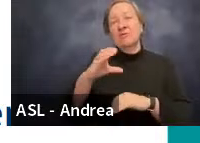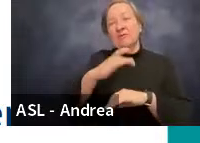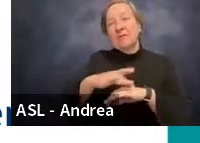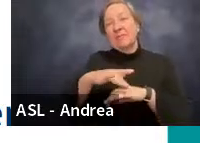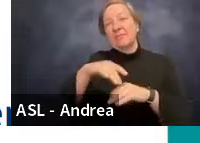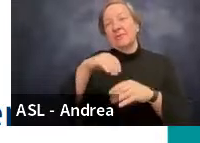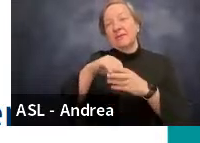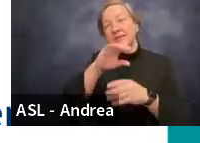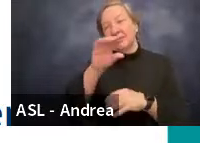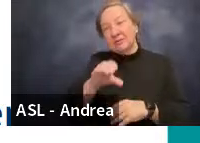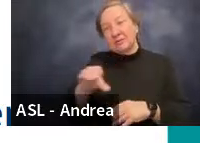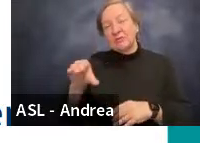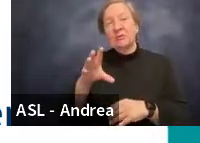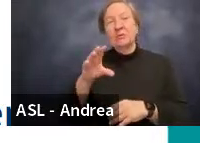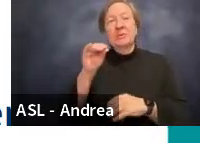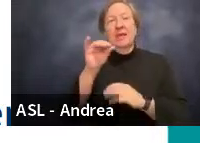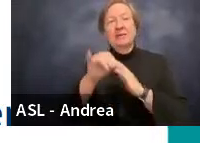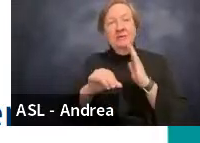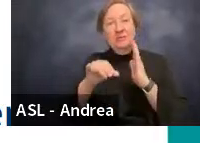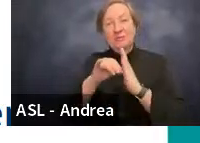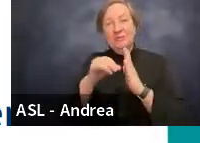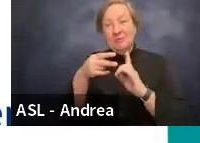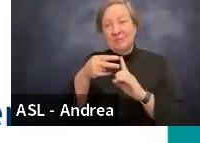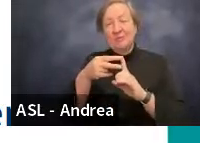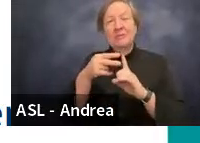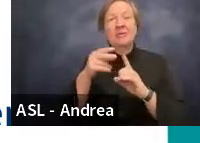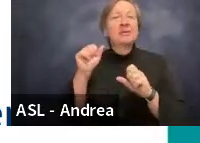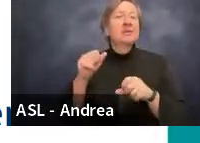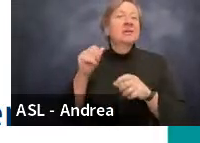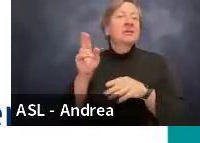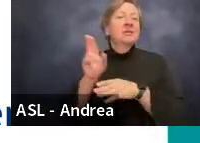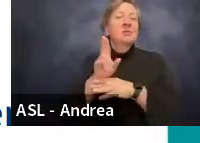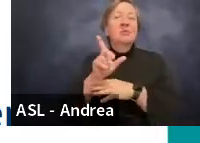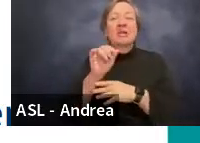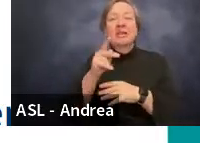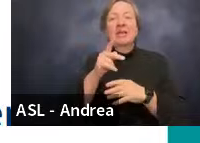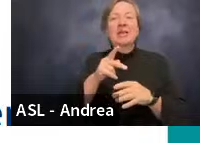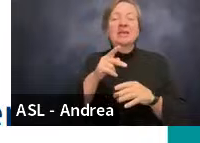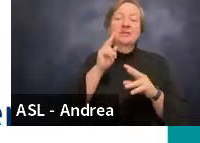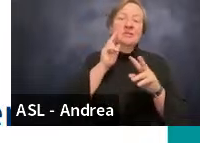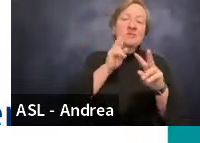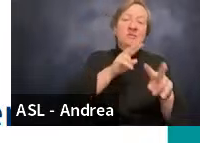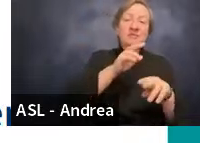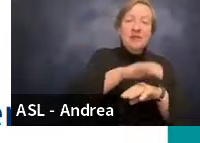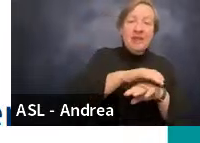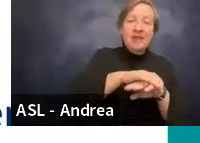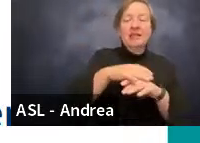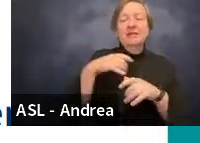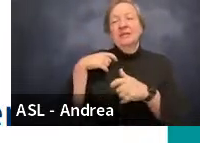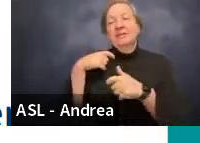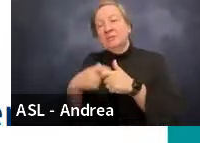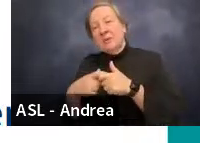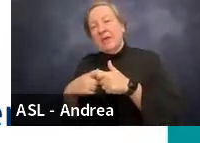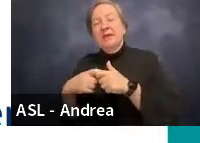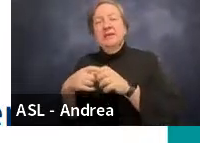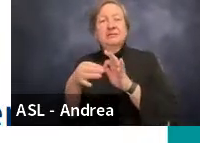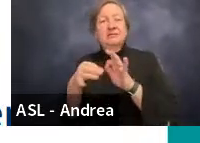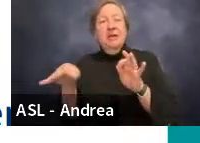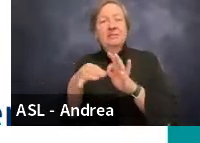within Zoom and YouTube. Users can follow this link to view both English and Spanish captions in a separate browser